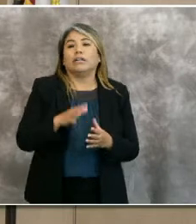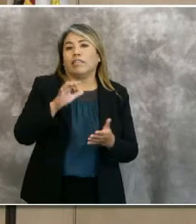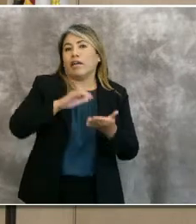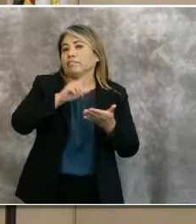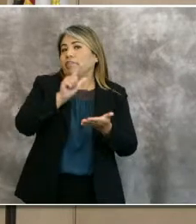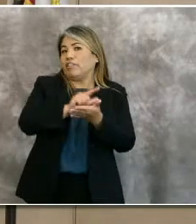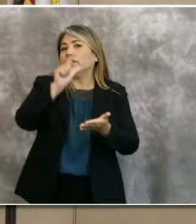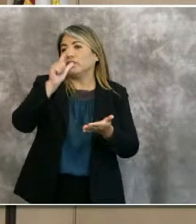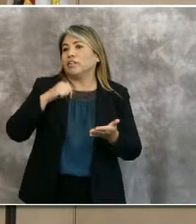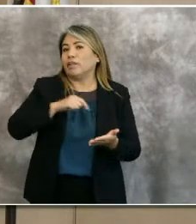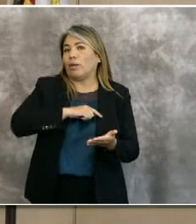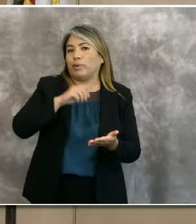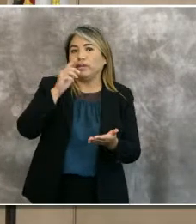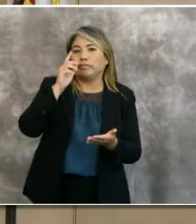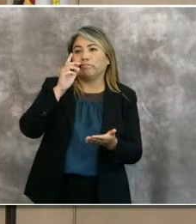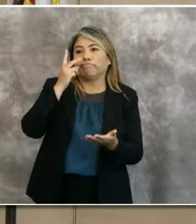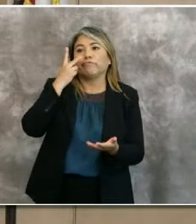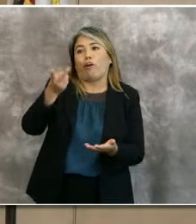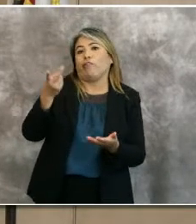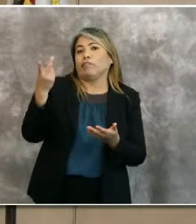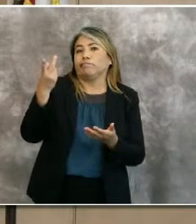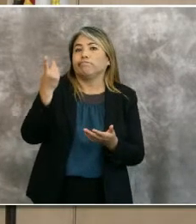violations that were witnessed on Sunday.